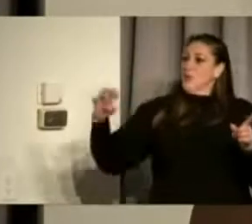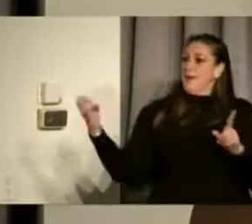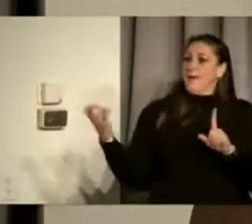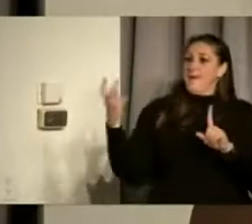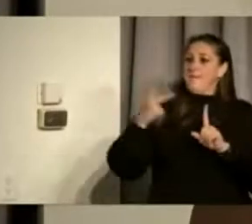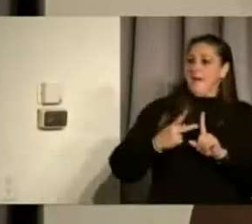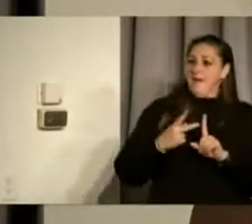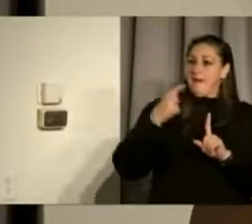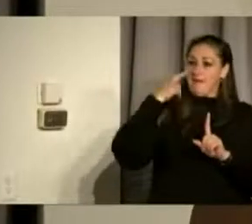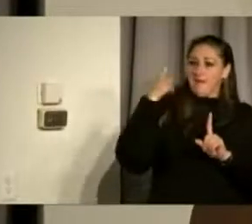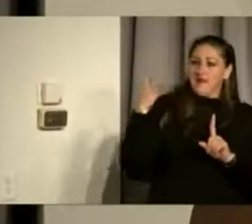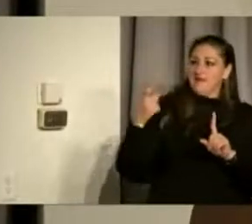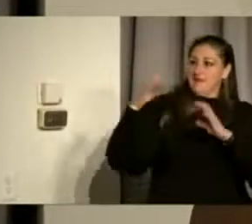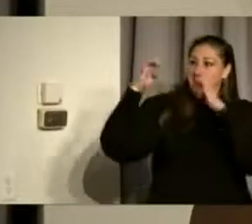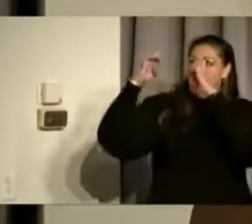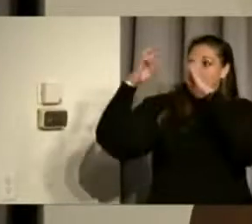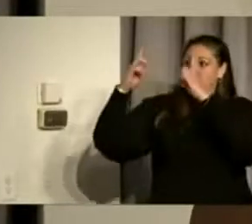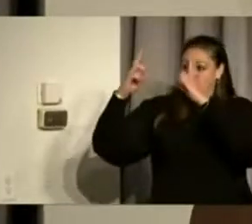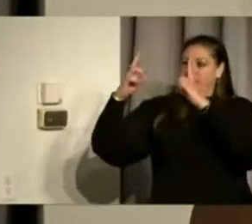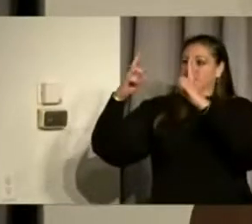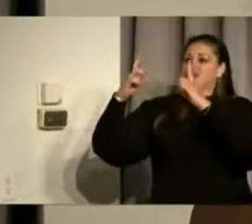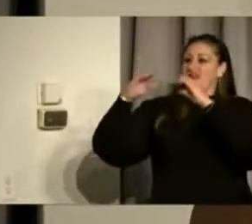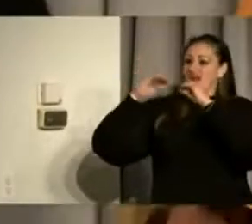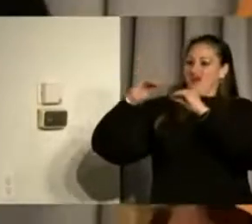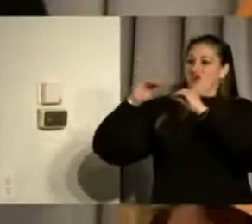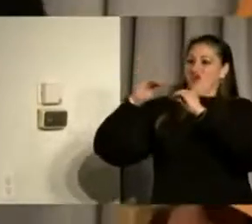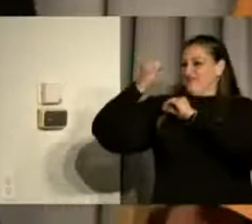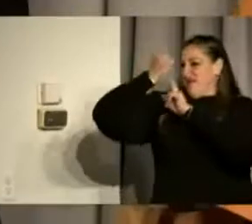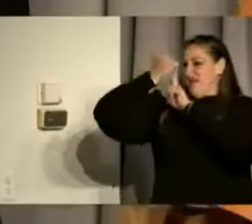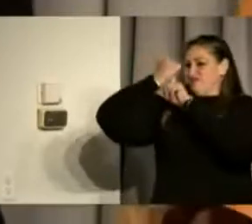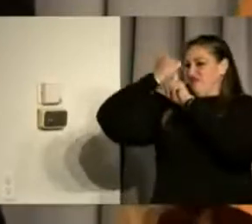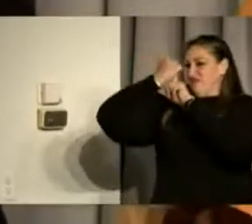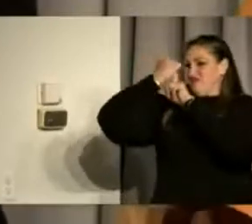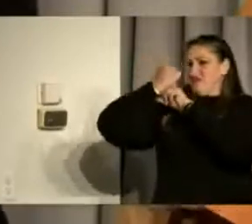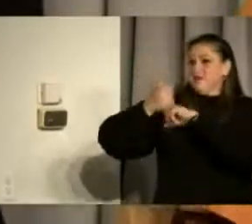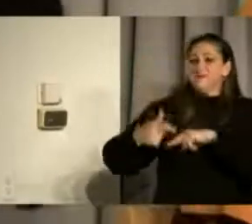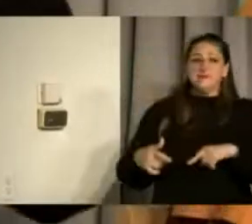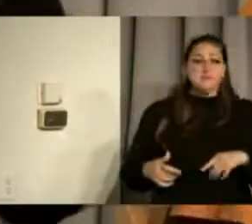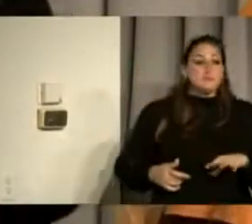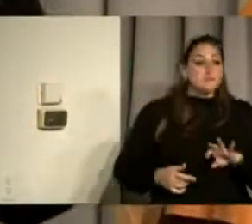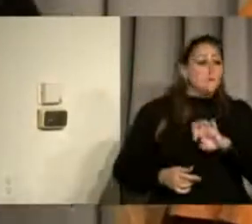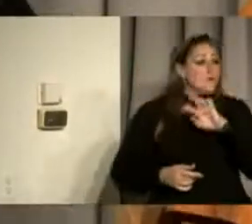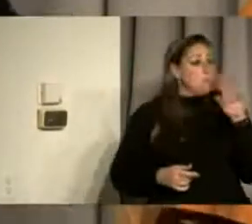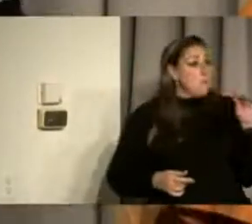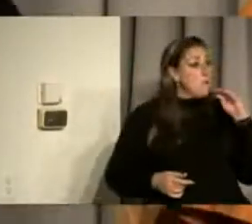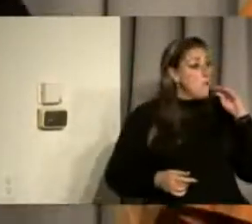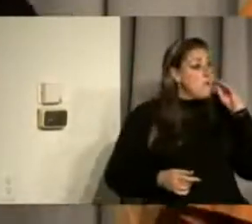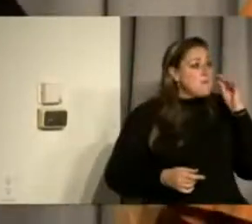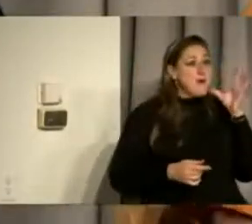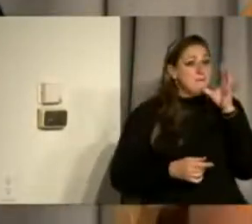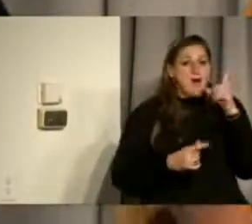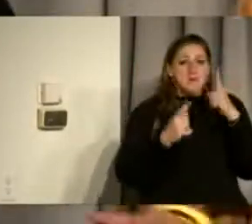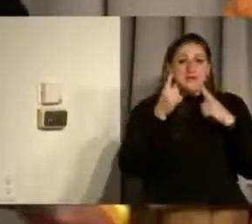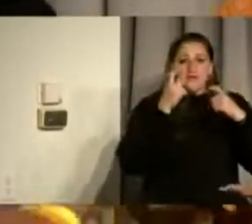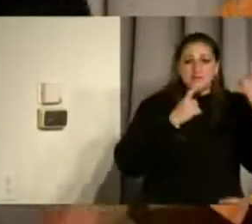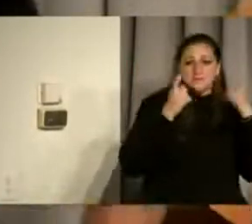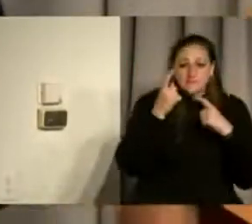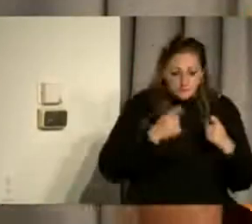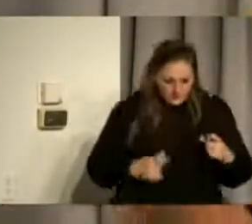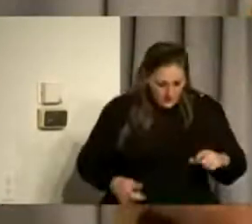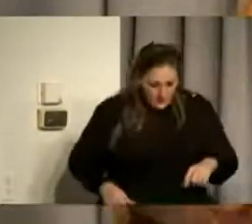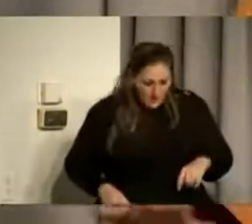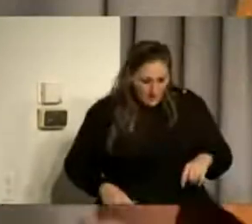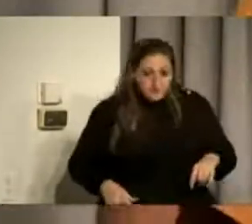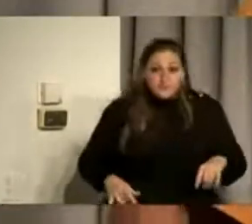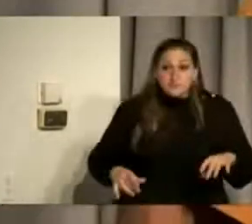of your education and your indoctrination? So when I went home with my mom and I asked these questions, I was standing in a group